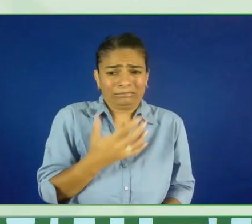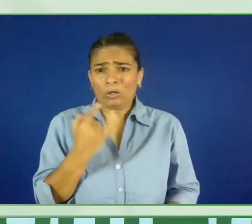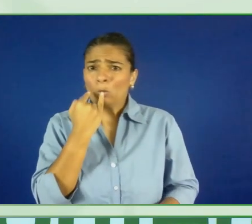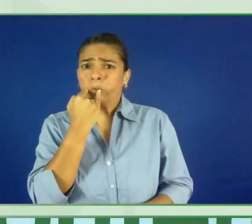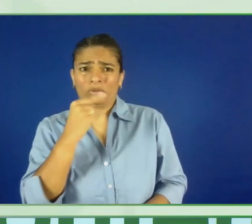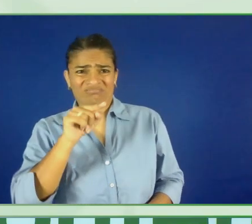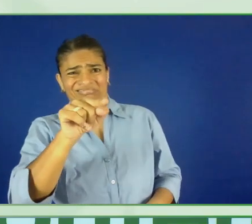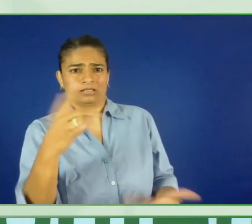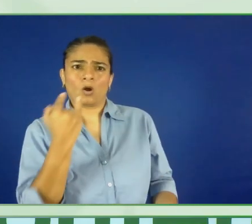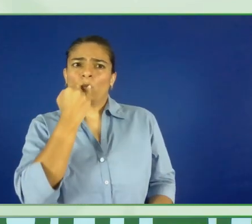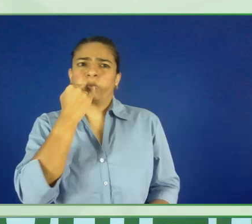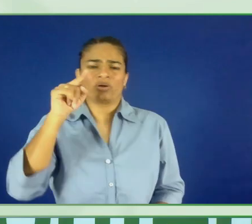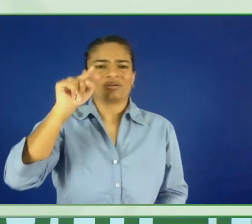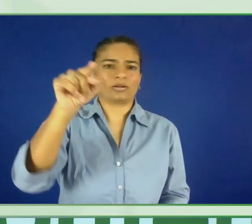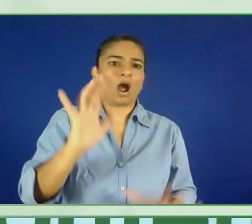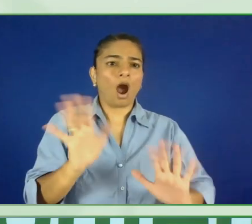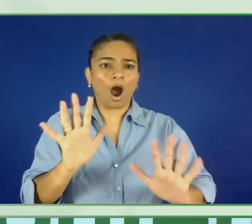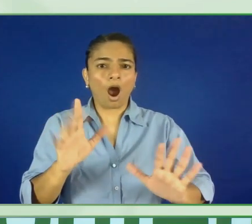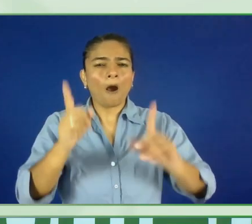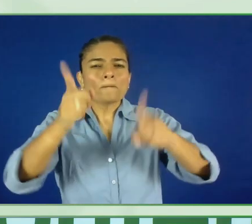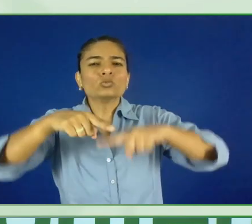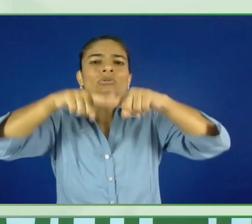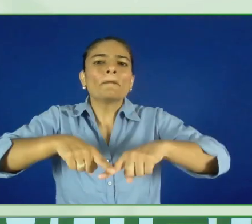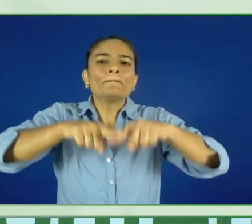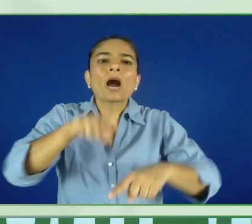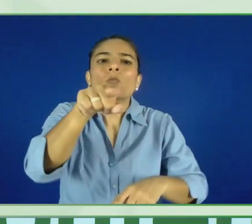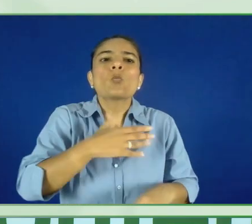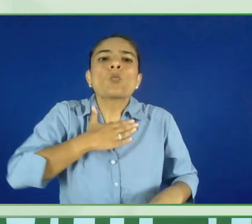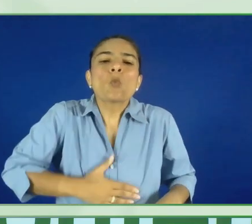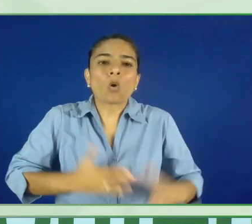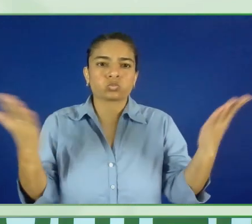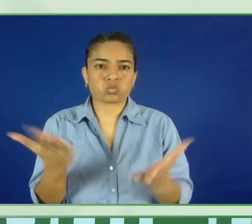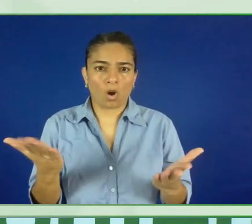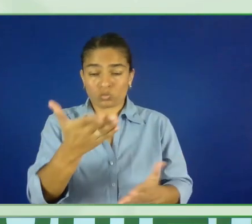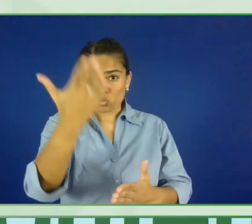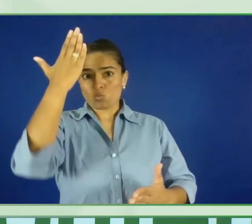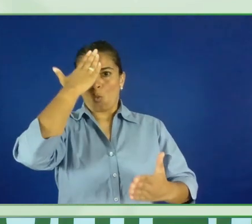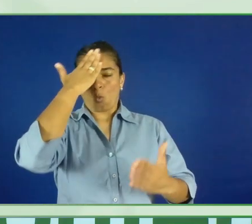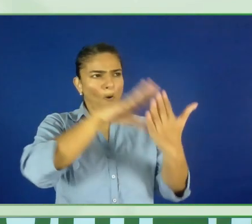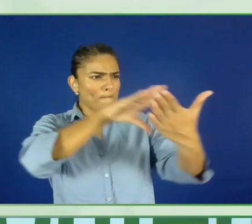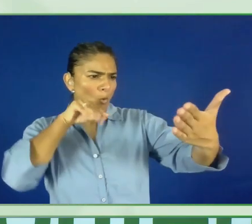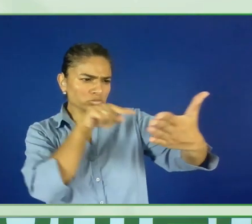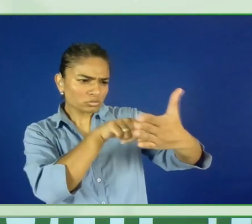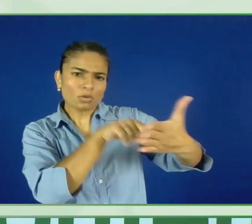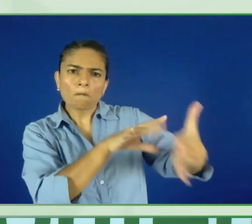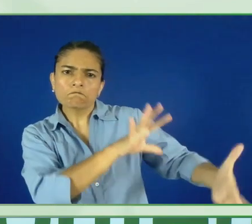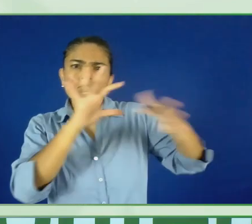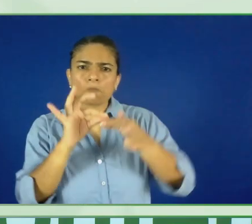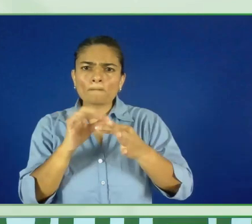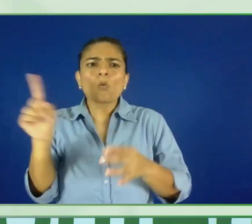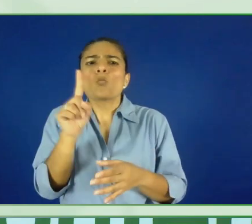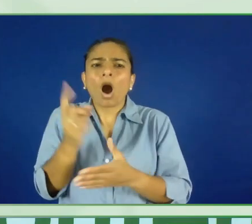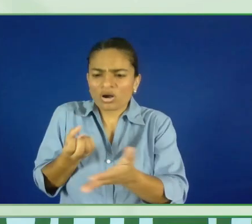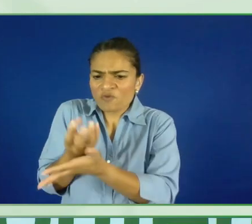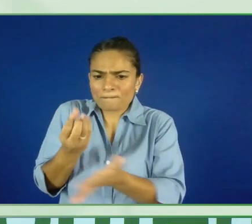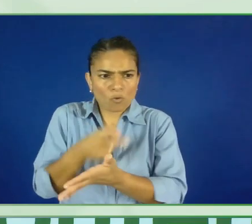of what model am I using and what data has it been trained on, right? And then on top of that, we have what we